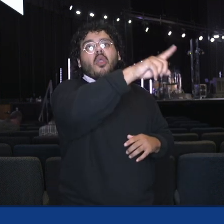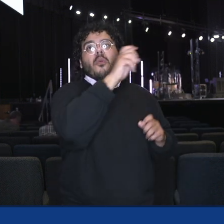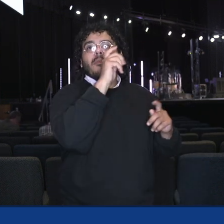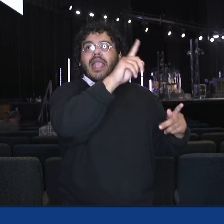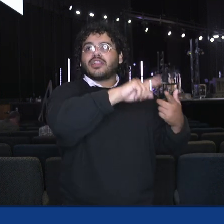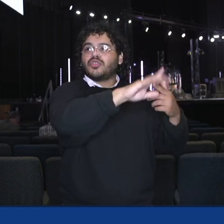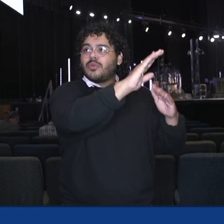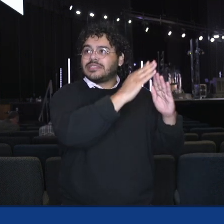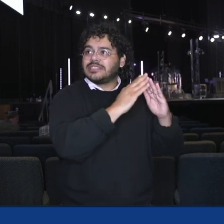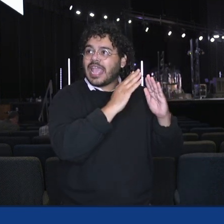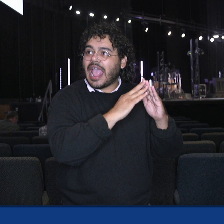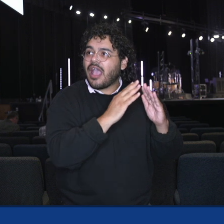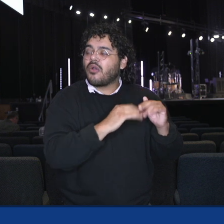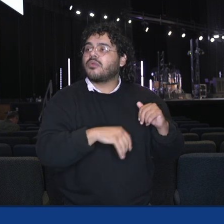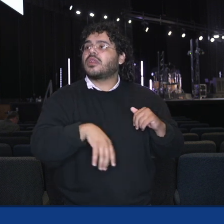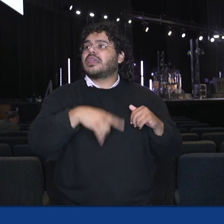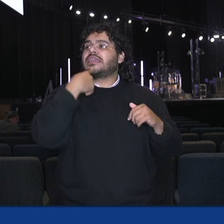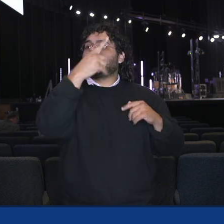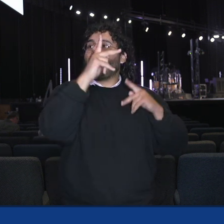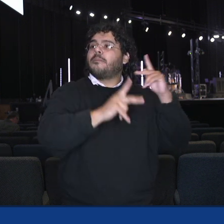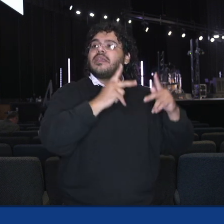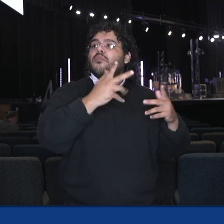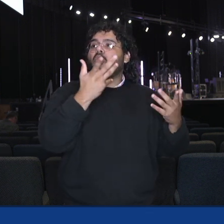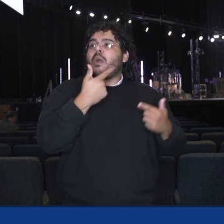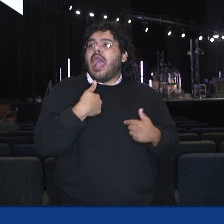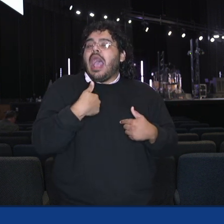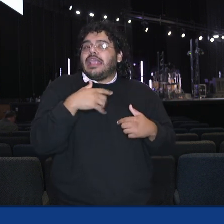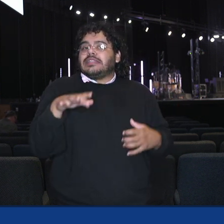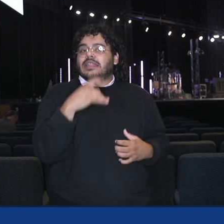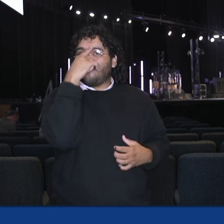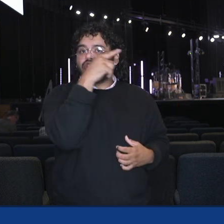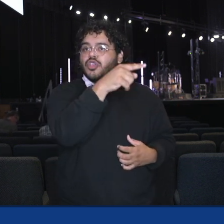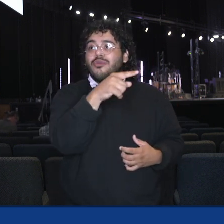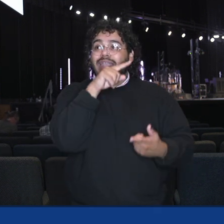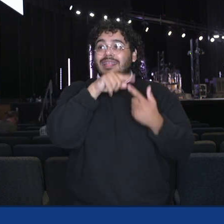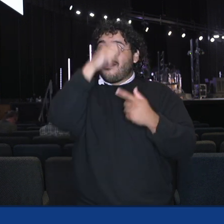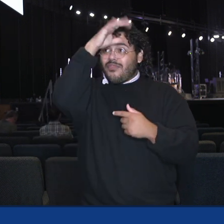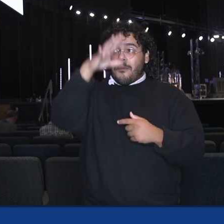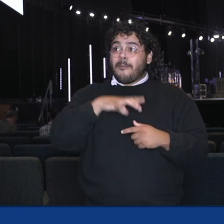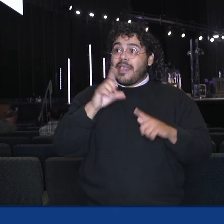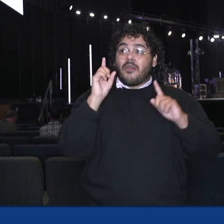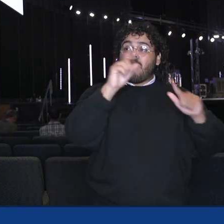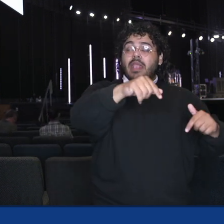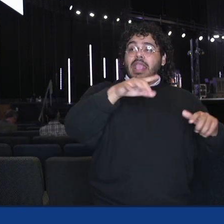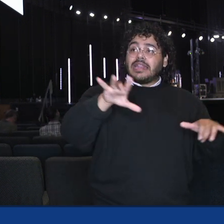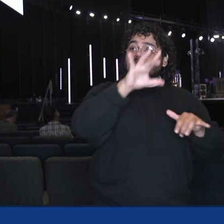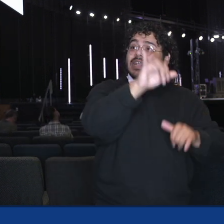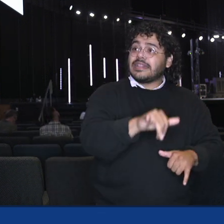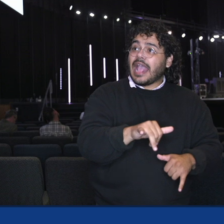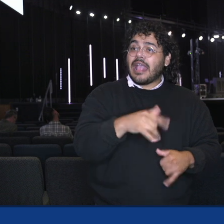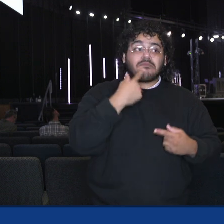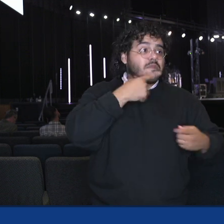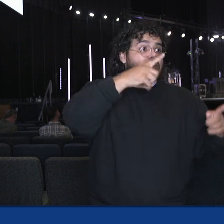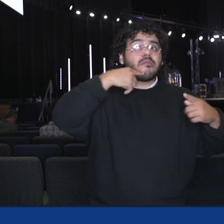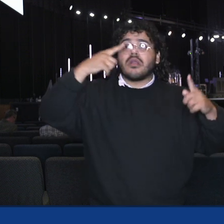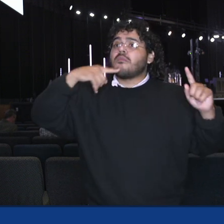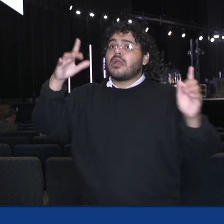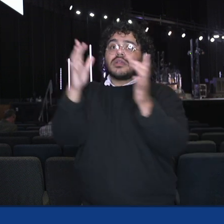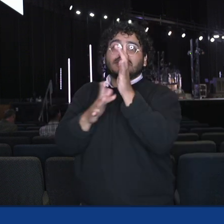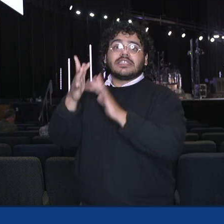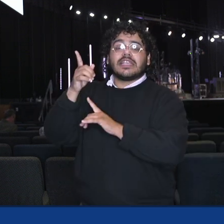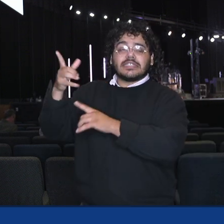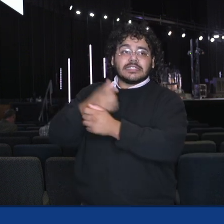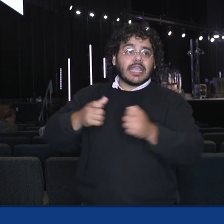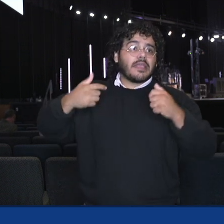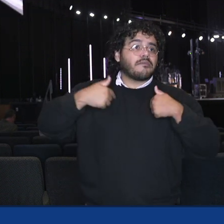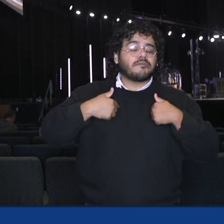preach in the 10 towns area about what Jesus had done for him. He was the talk of the town. This man who had been made safe